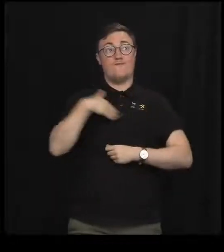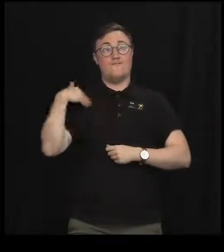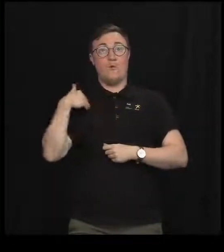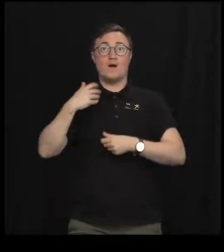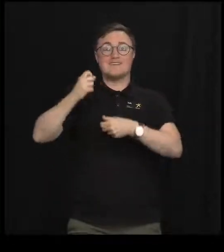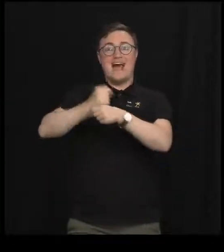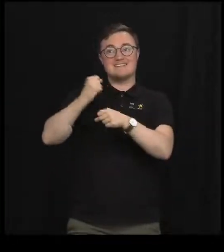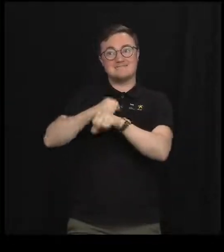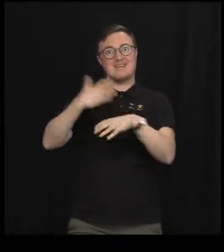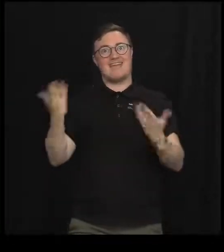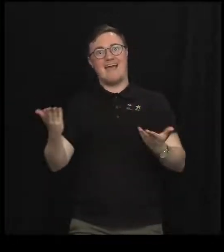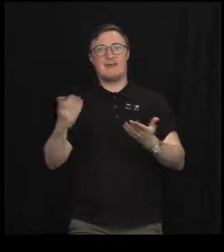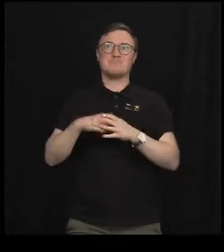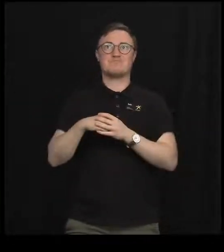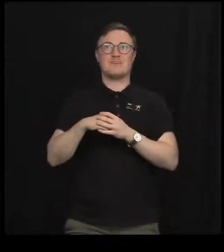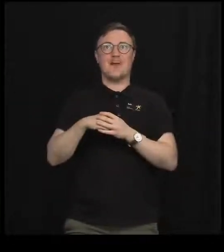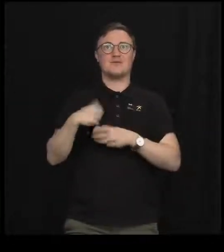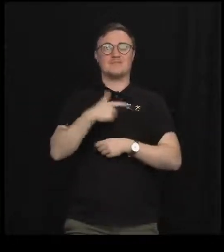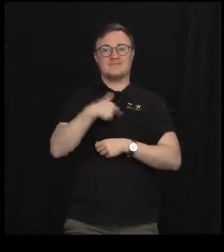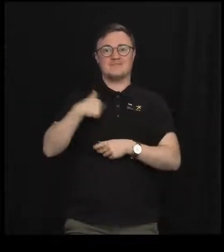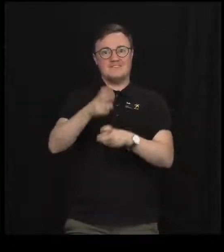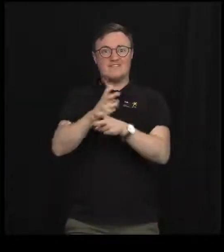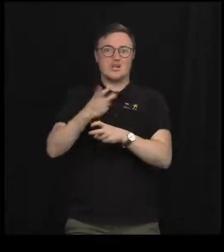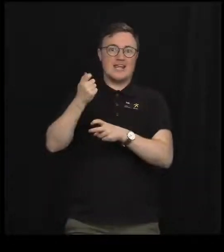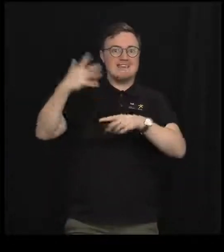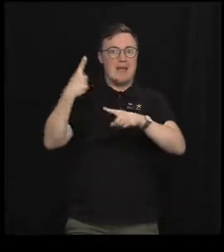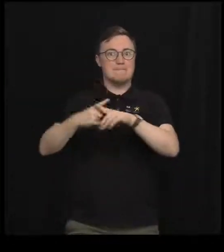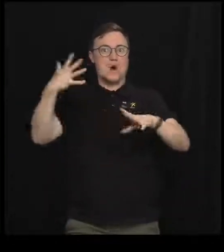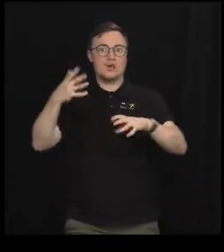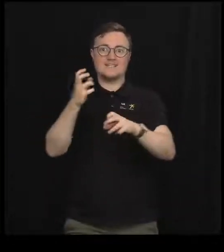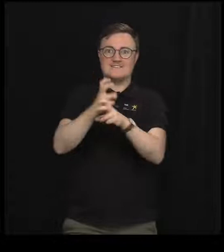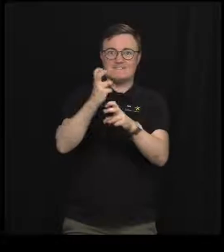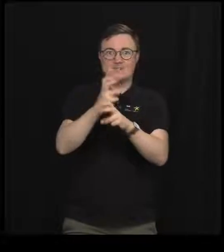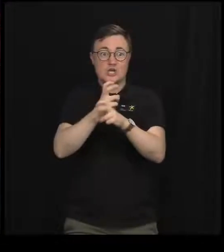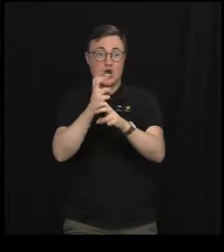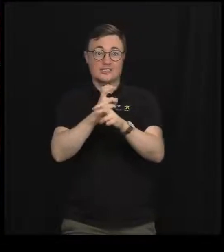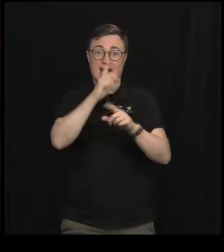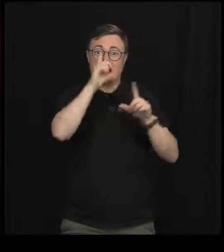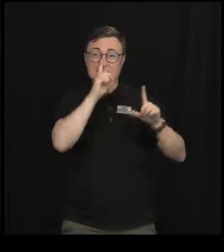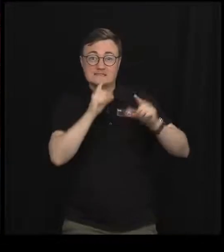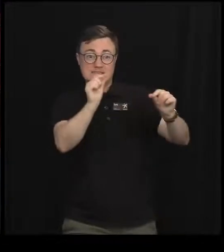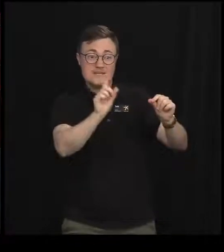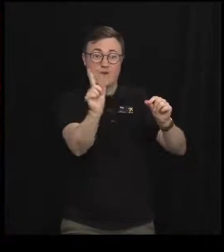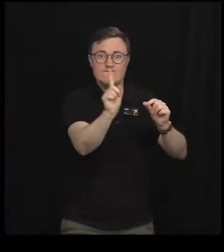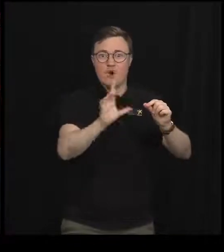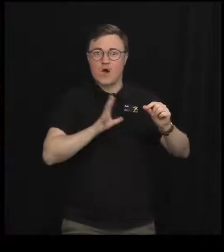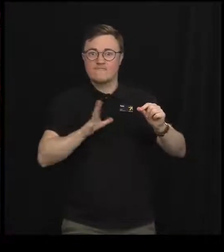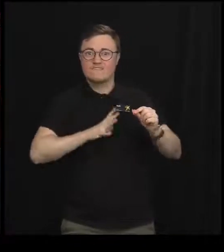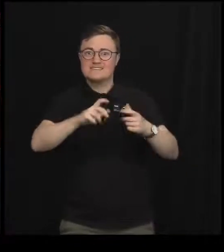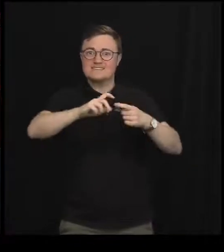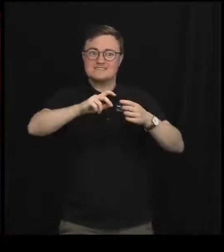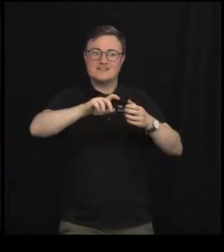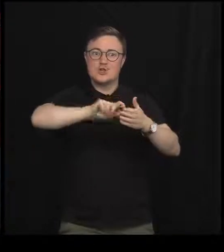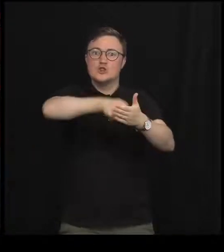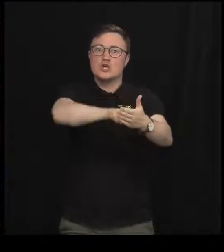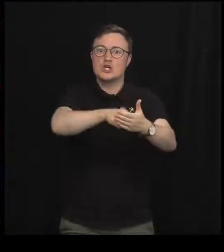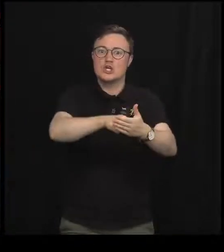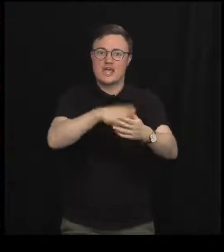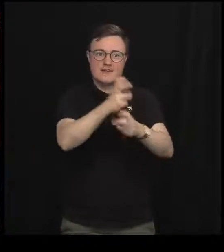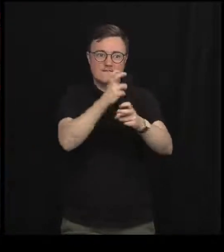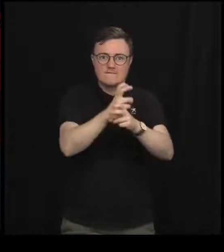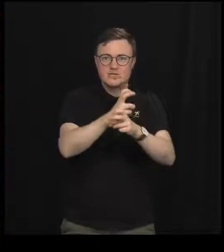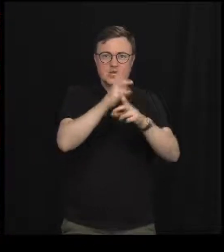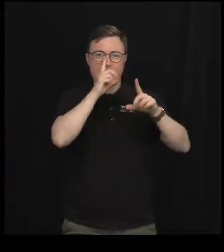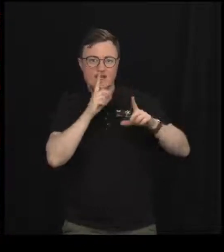magician at a prestigious theater, is to find the white rabbit and pull the white rabbit out of the hat. It's essentially trying to look for new